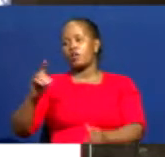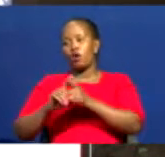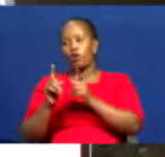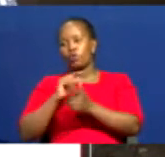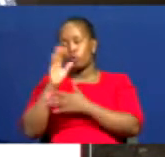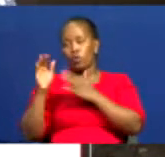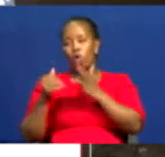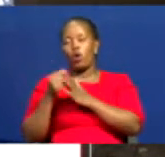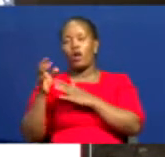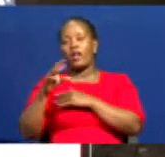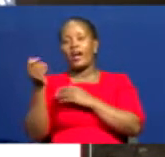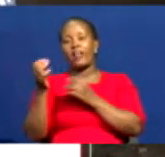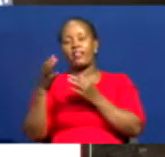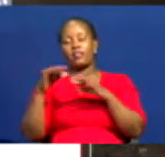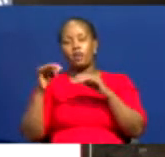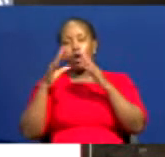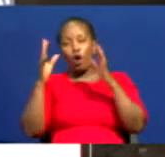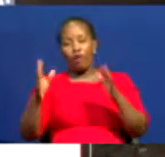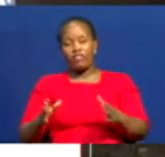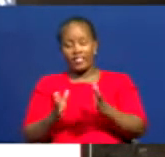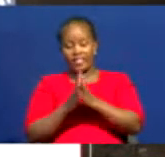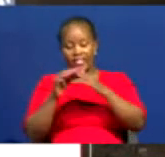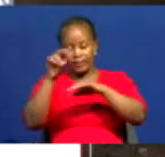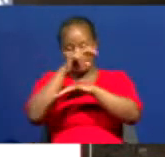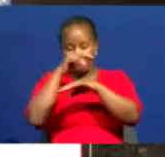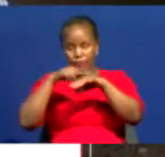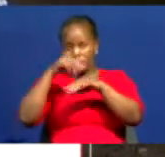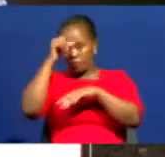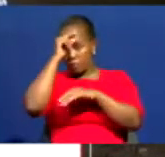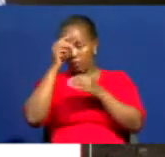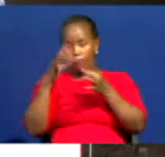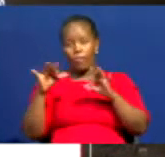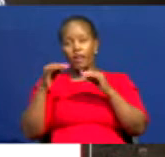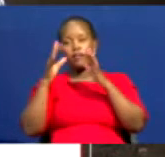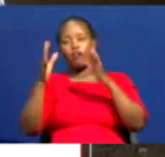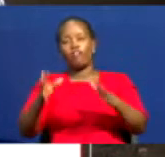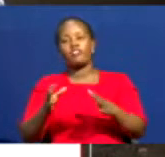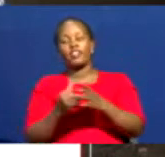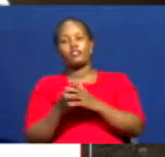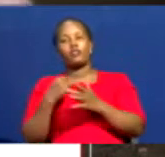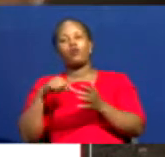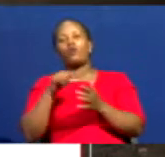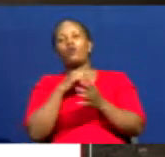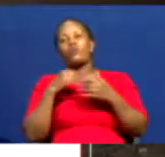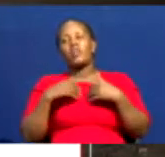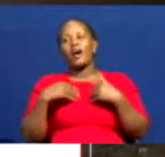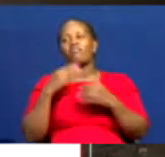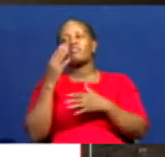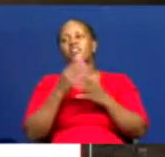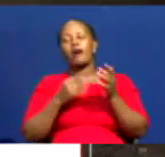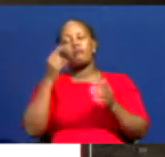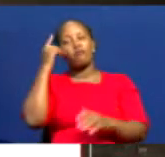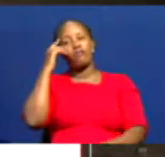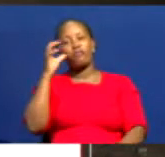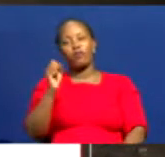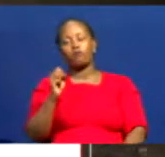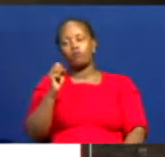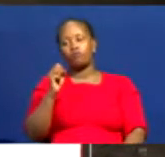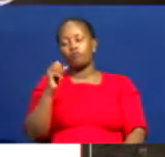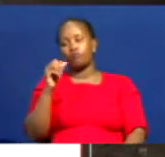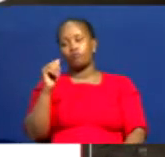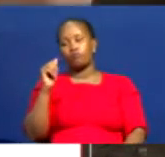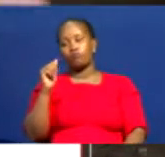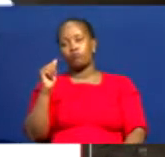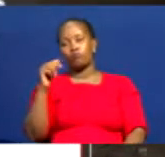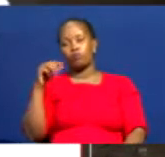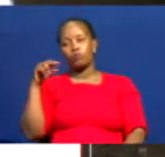other officers, national government officers. We asked for Soguta. Lokriama was a member of